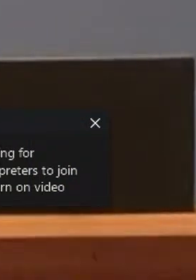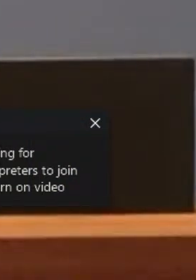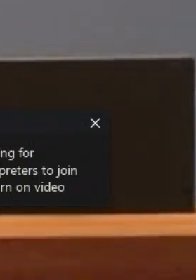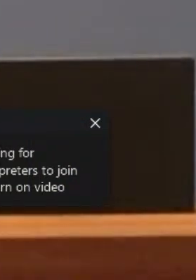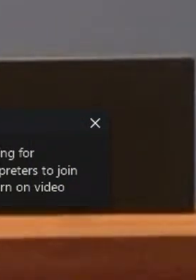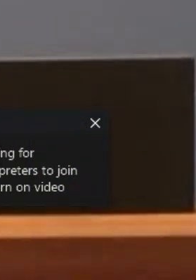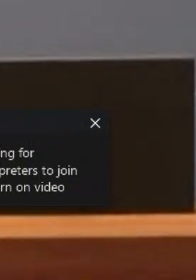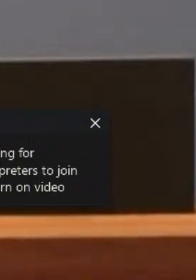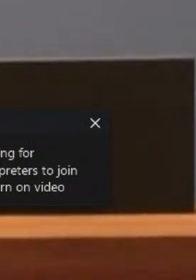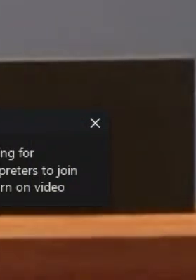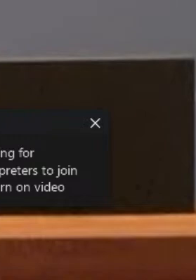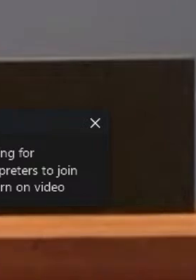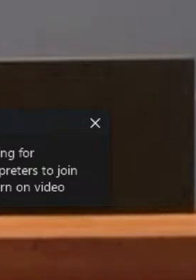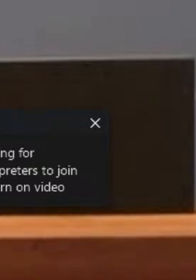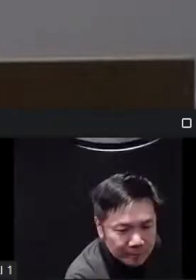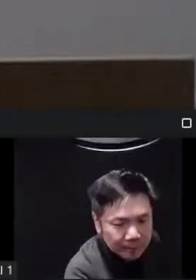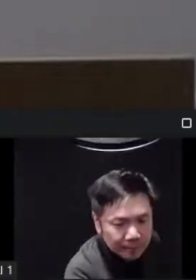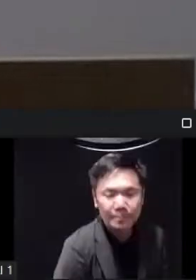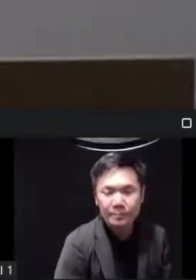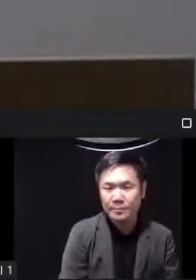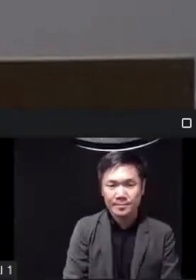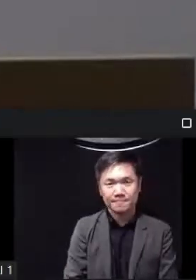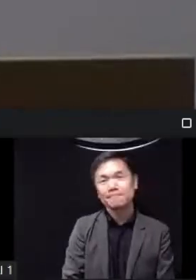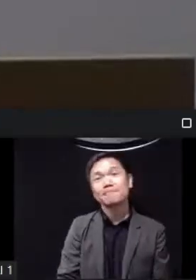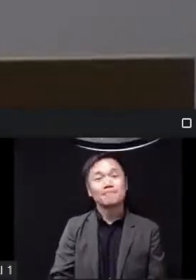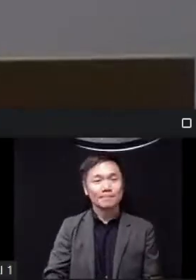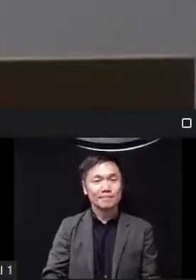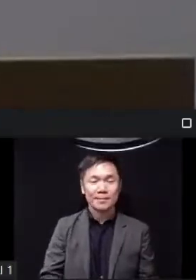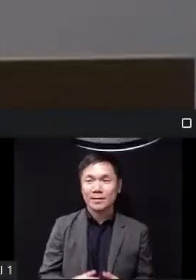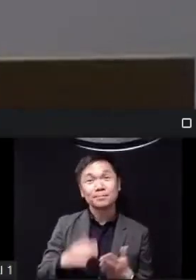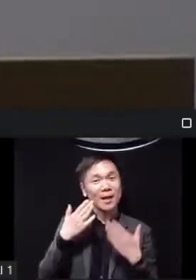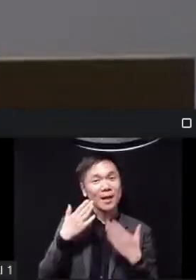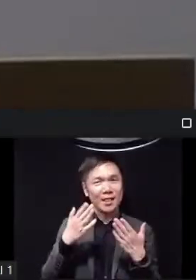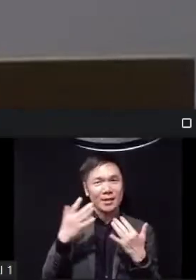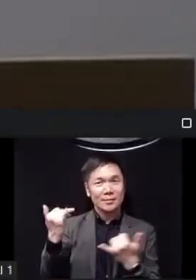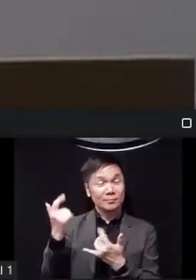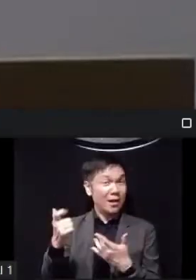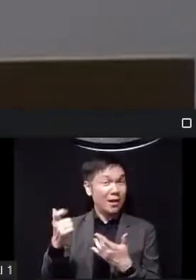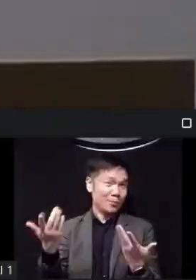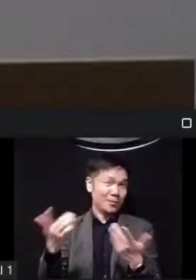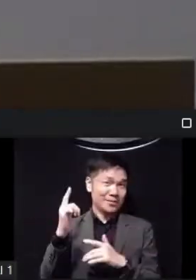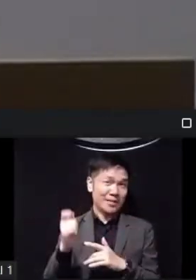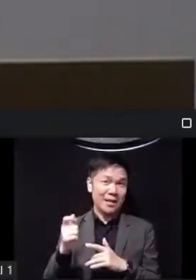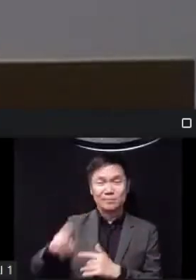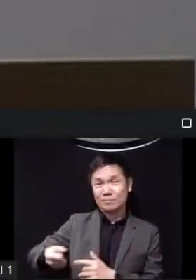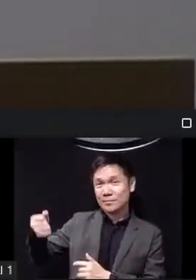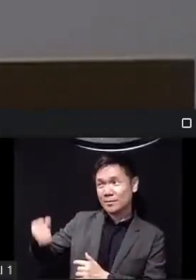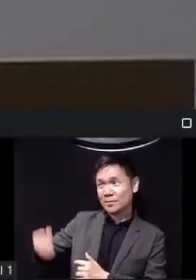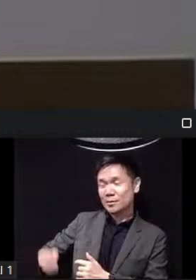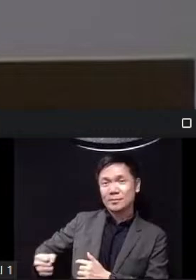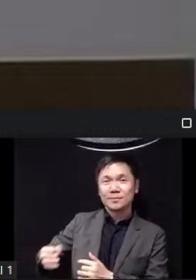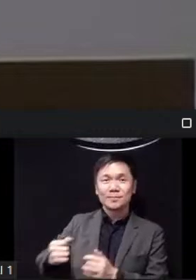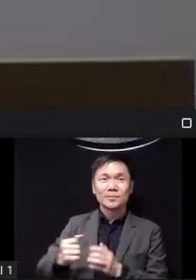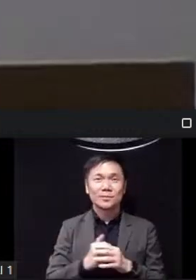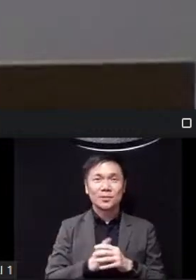seats? I now call the meeting to order.